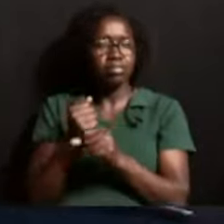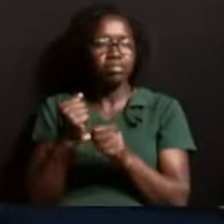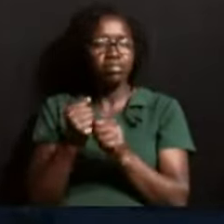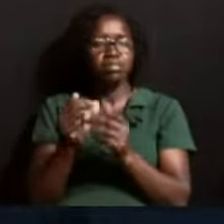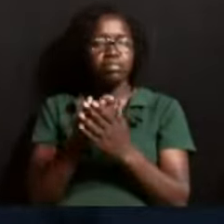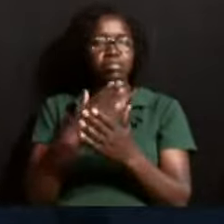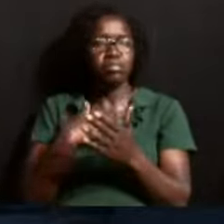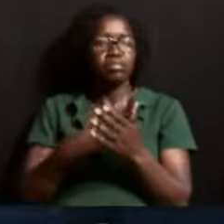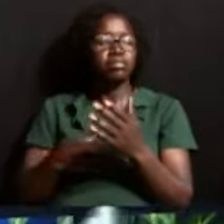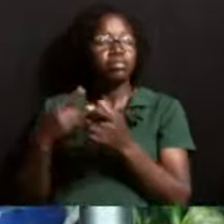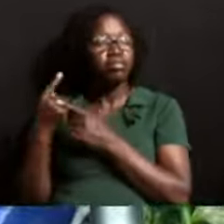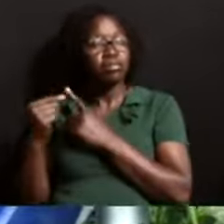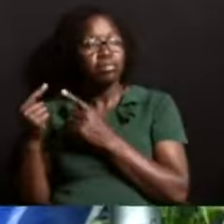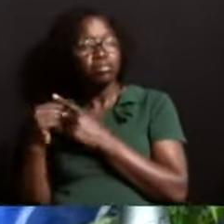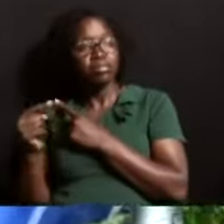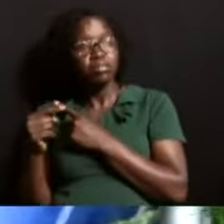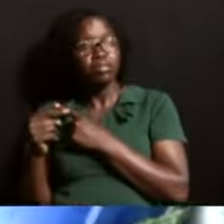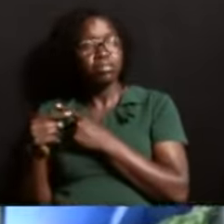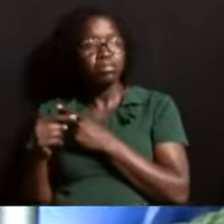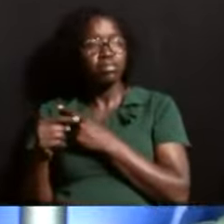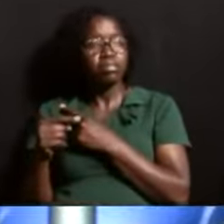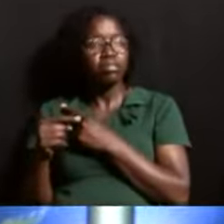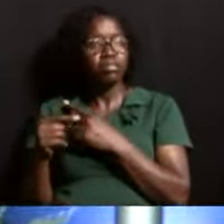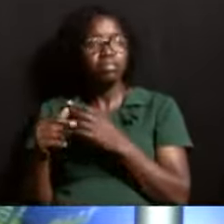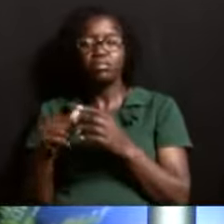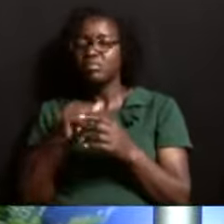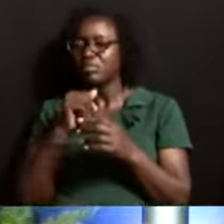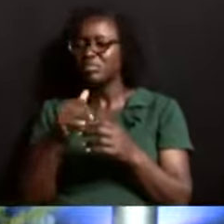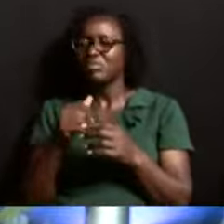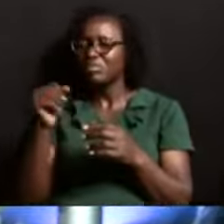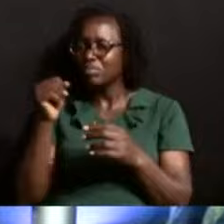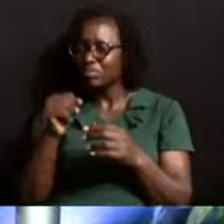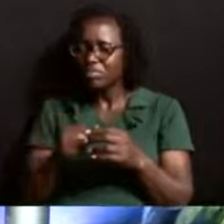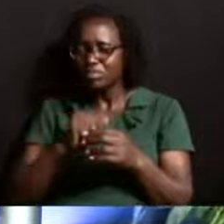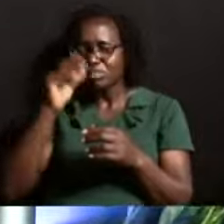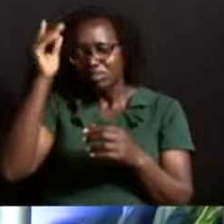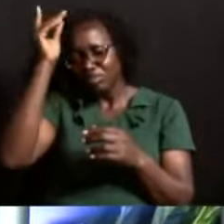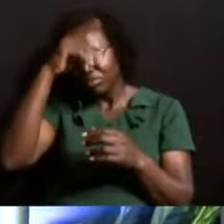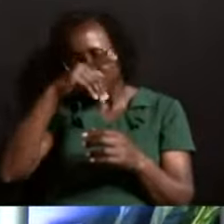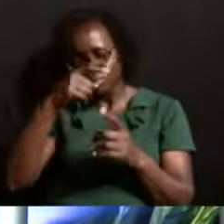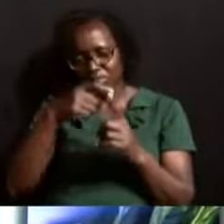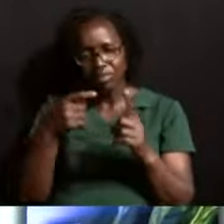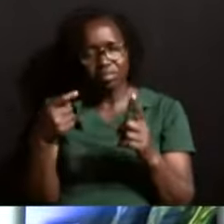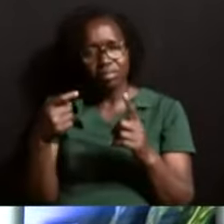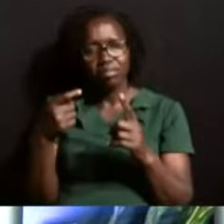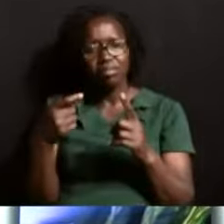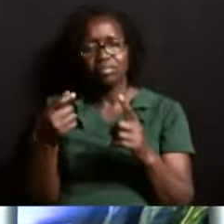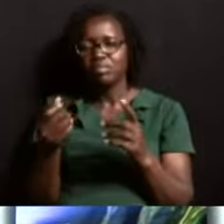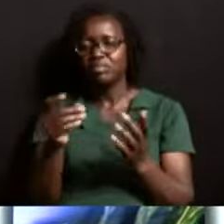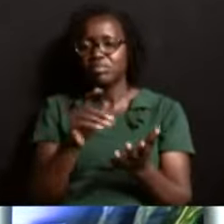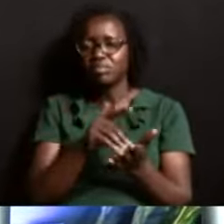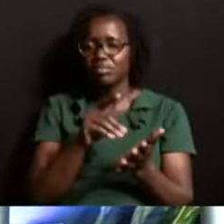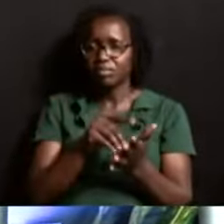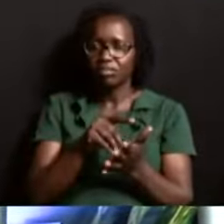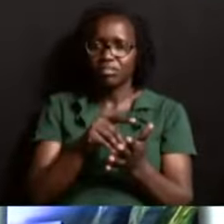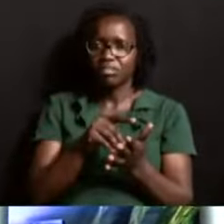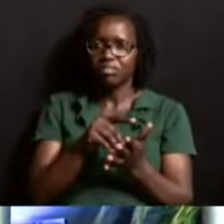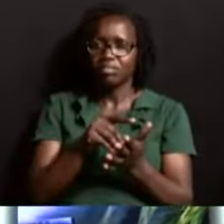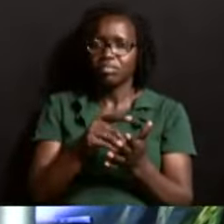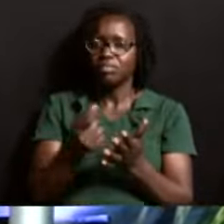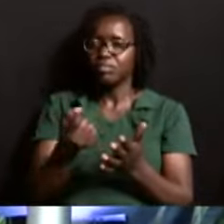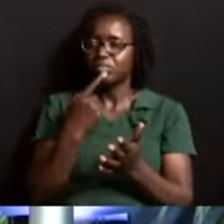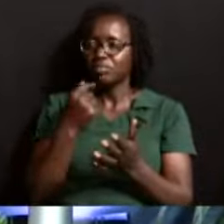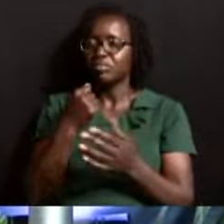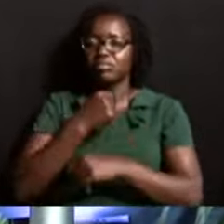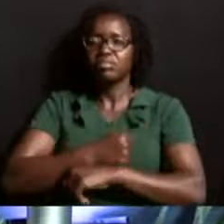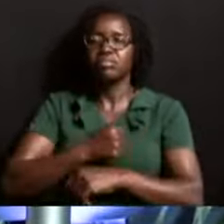with experience, not a novice who graduates from medical school. We are dealing